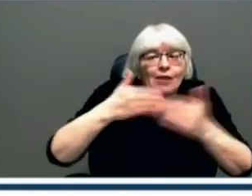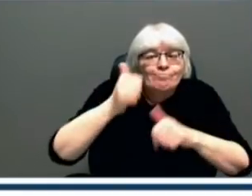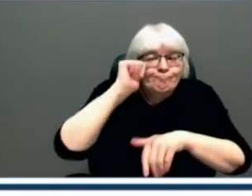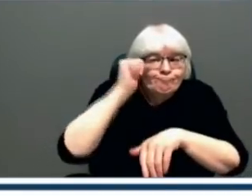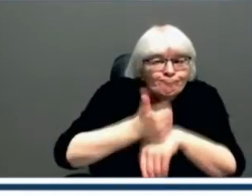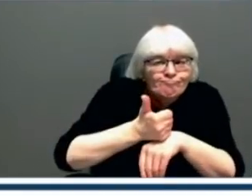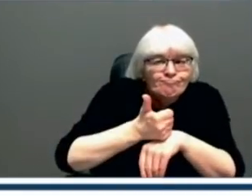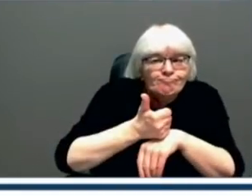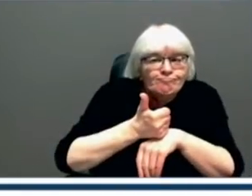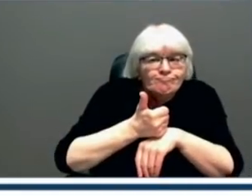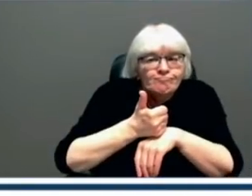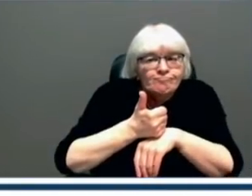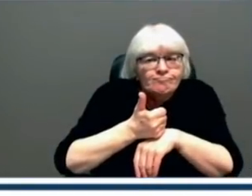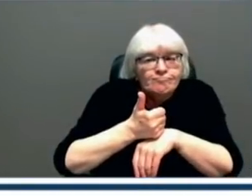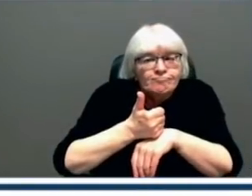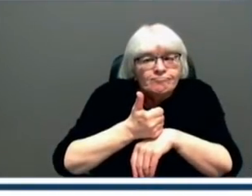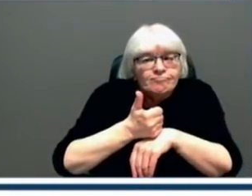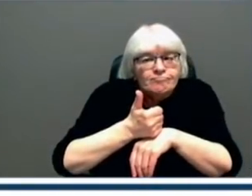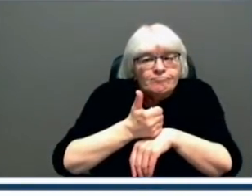virtual care. So